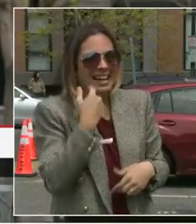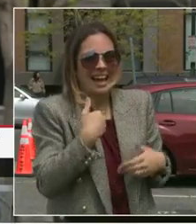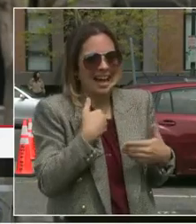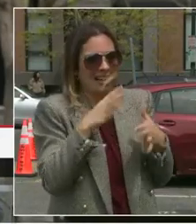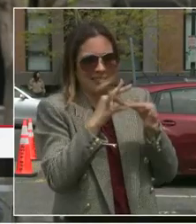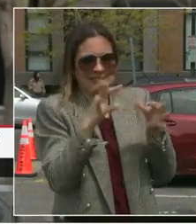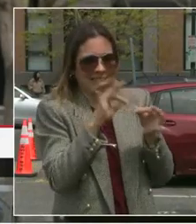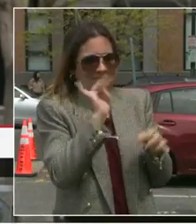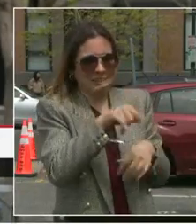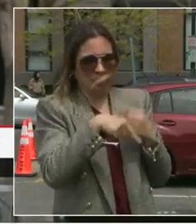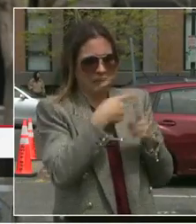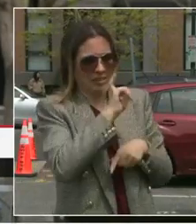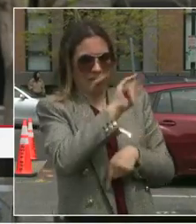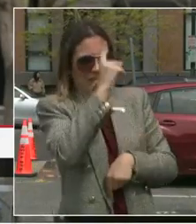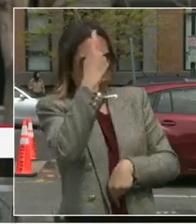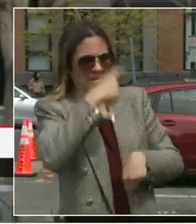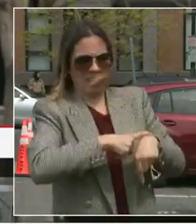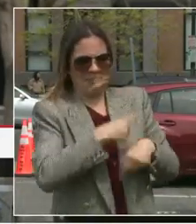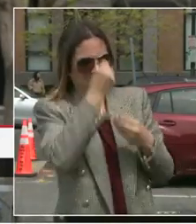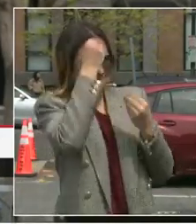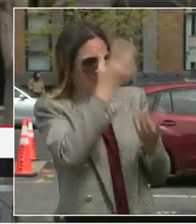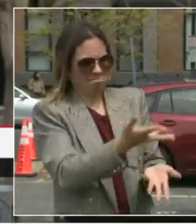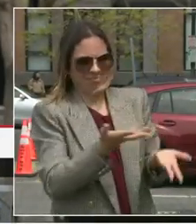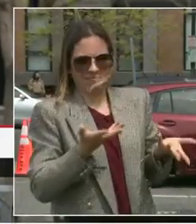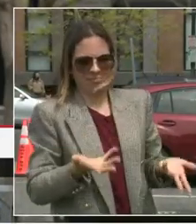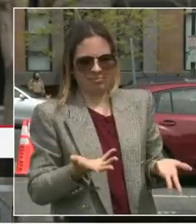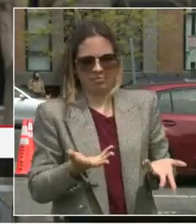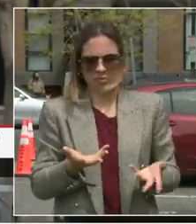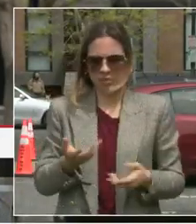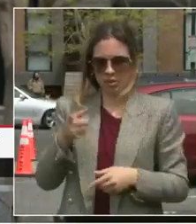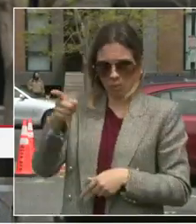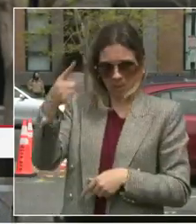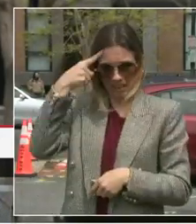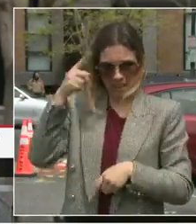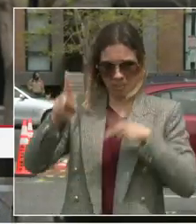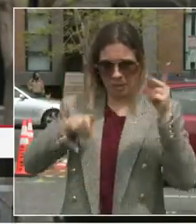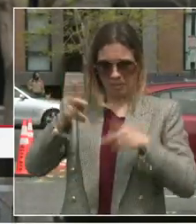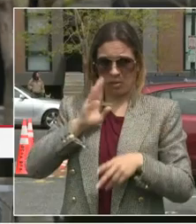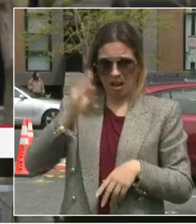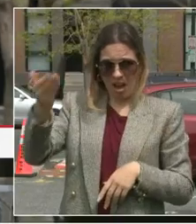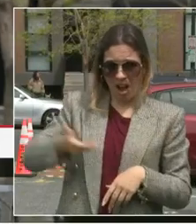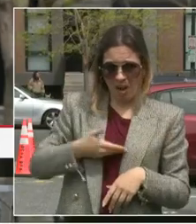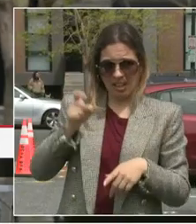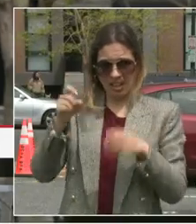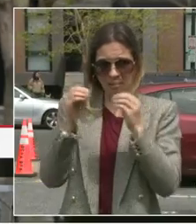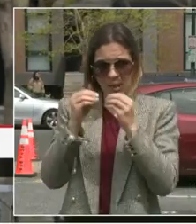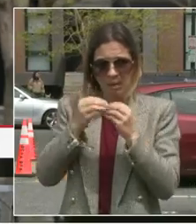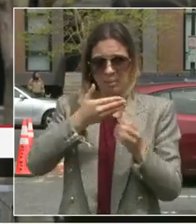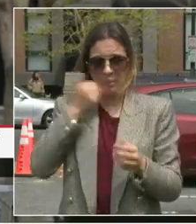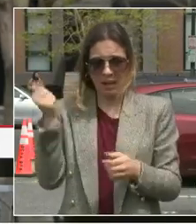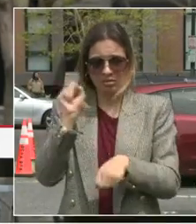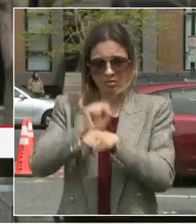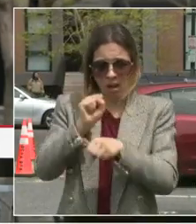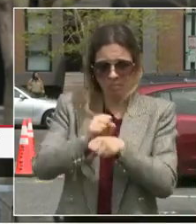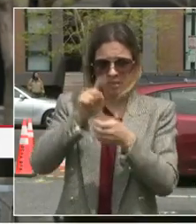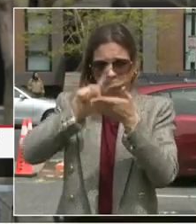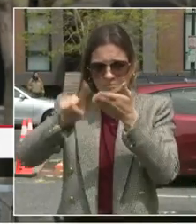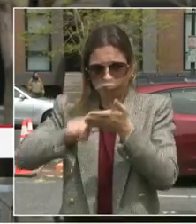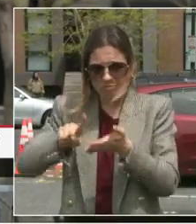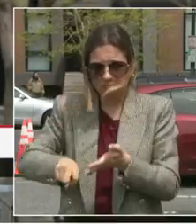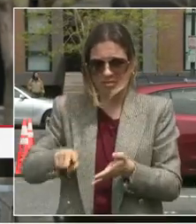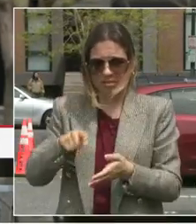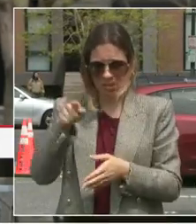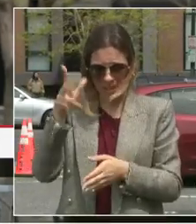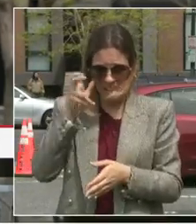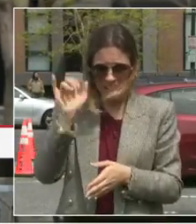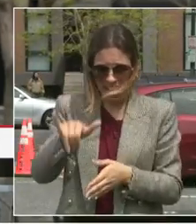time. So do you think the people who whoever was in charge of hiring should have done a better job of vetting him? I mean, you're hearing him now. Does this leave